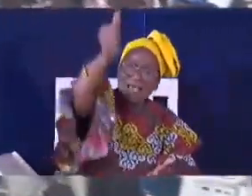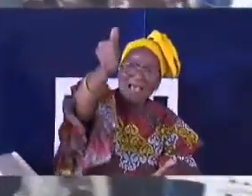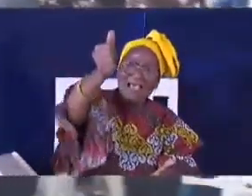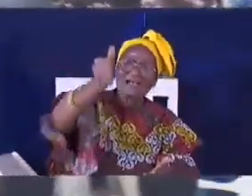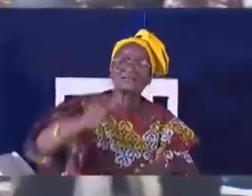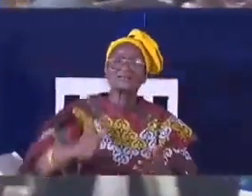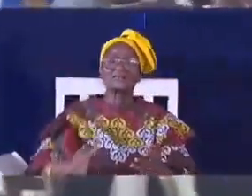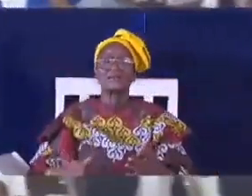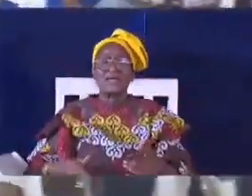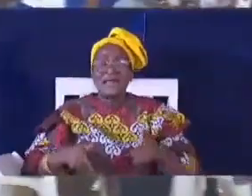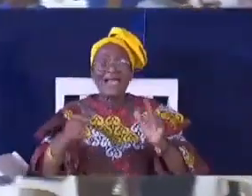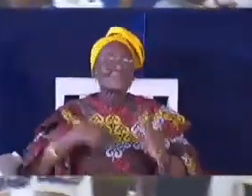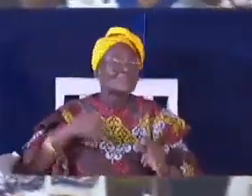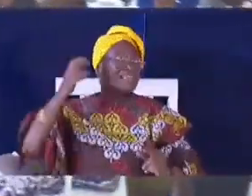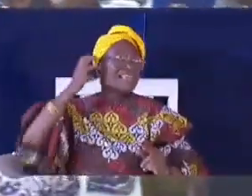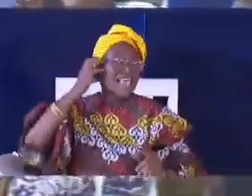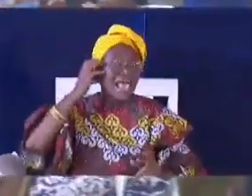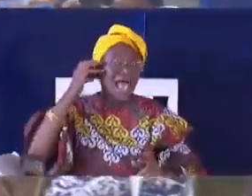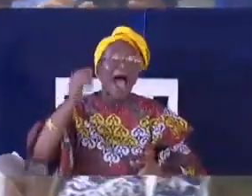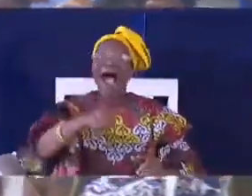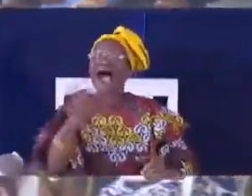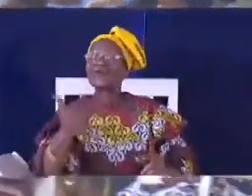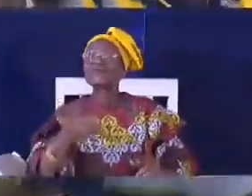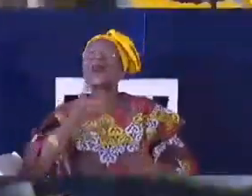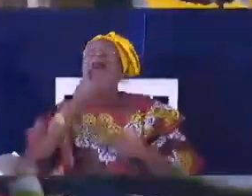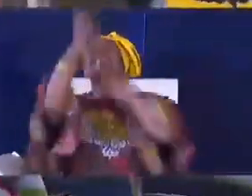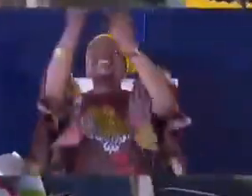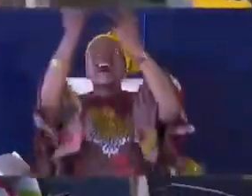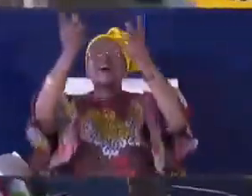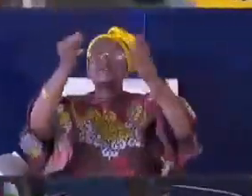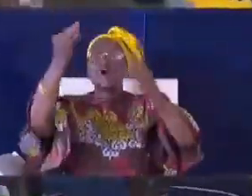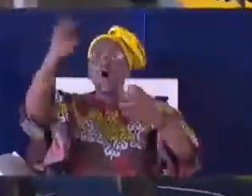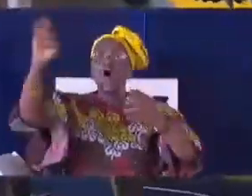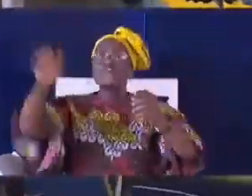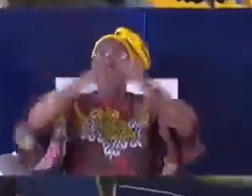So let me hear another shout of hallelujah.